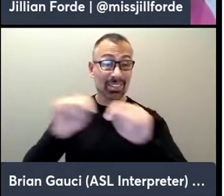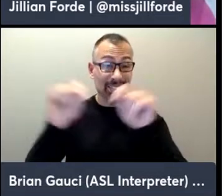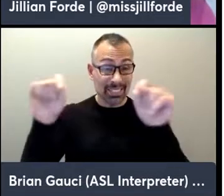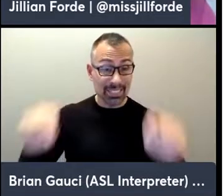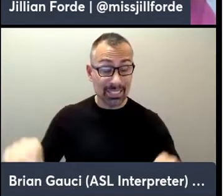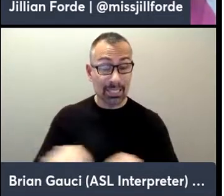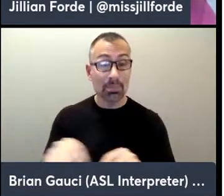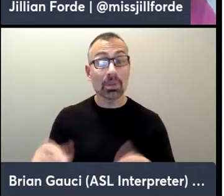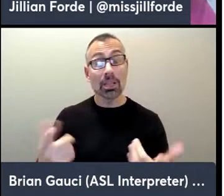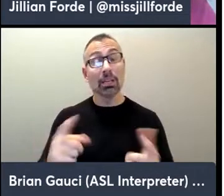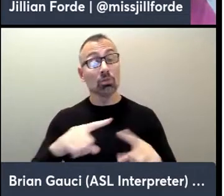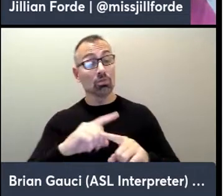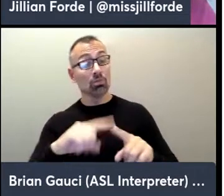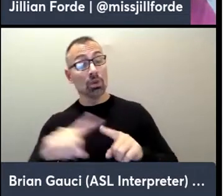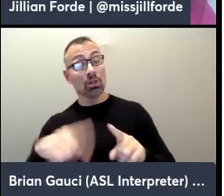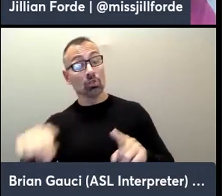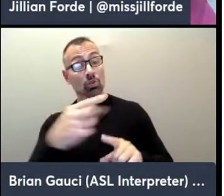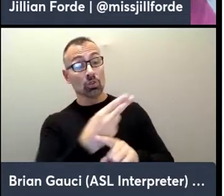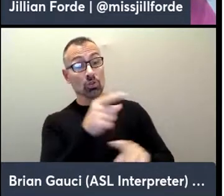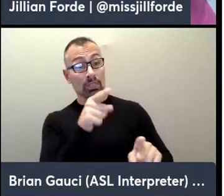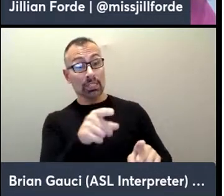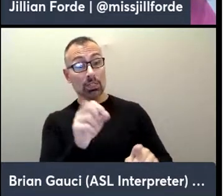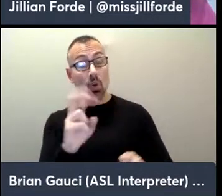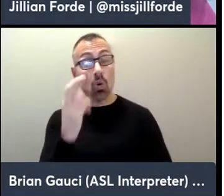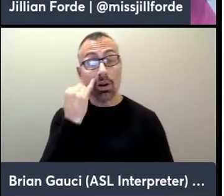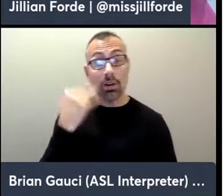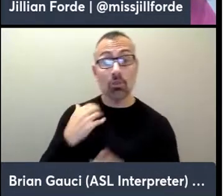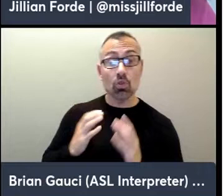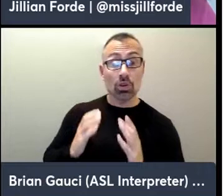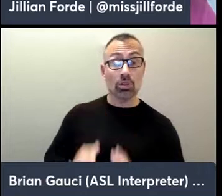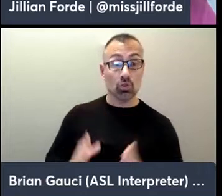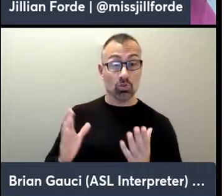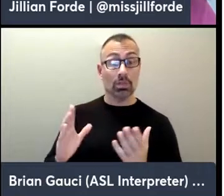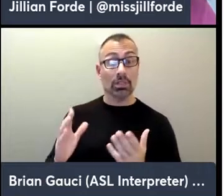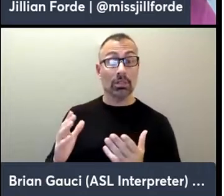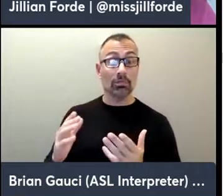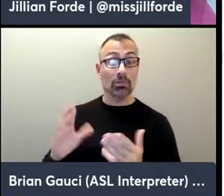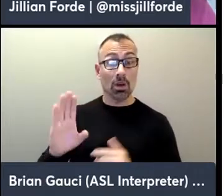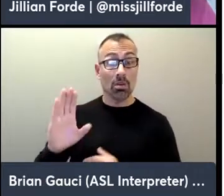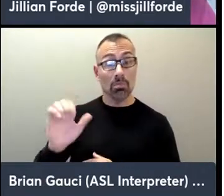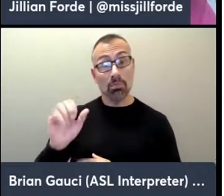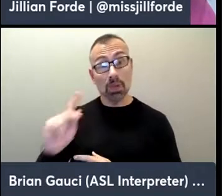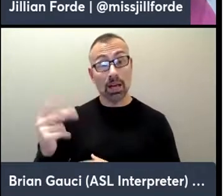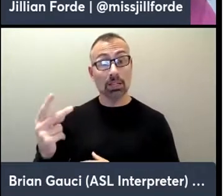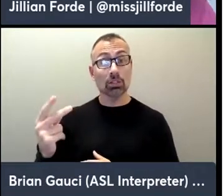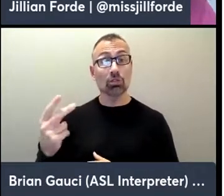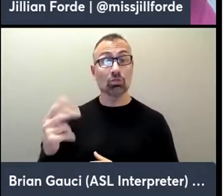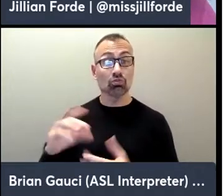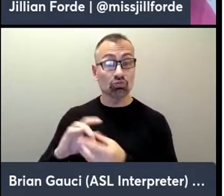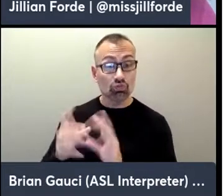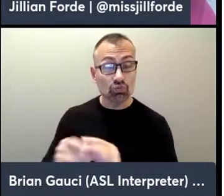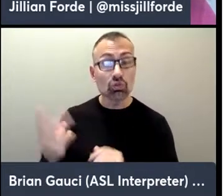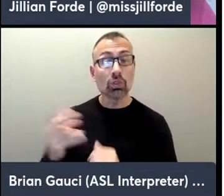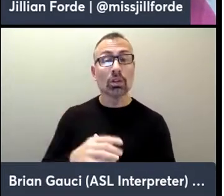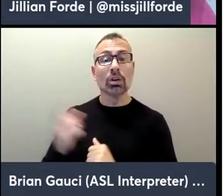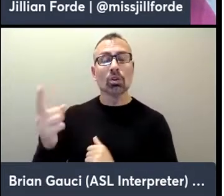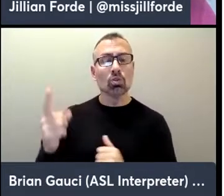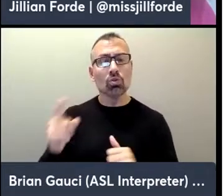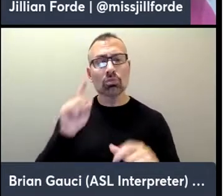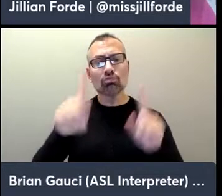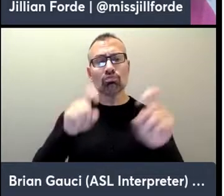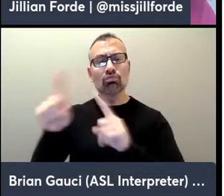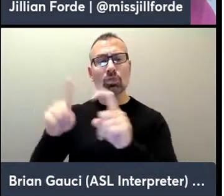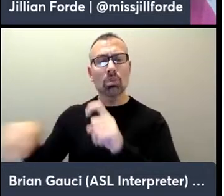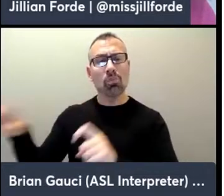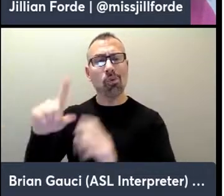right, use this as a template. But if you're a consumer of a blockchain network and you go and you pull the libraries and the agents for that blockchain